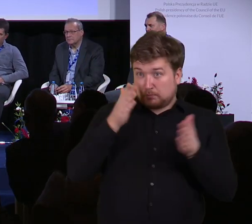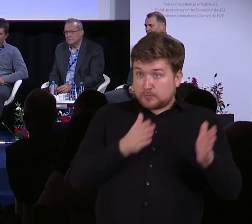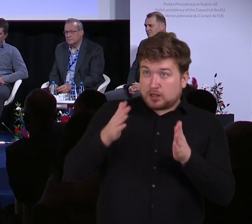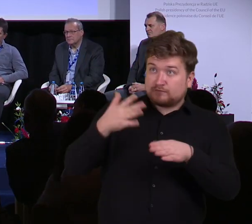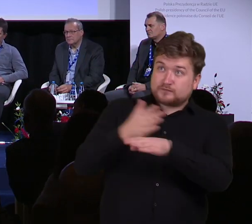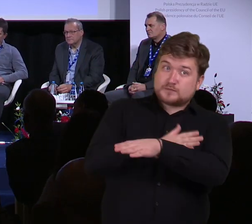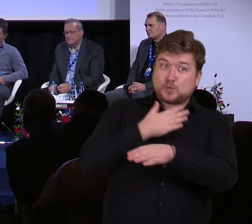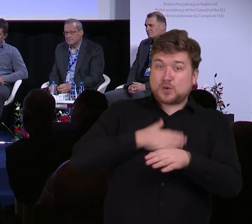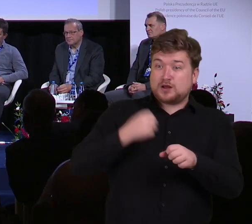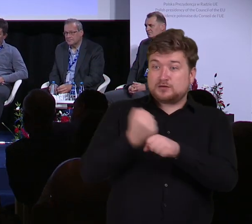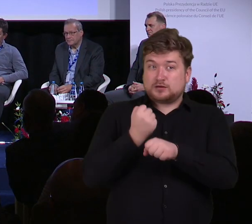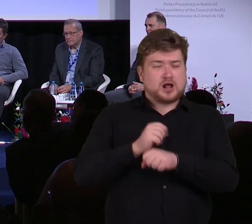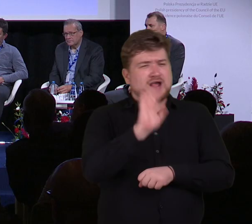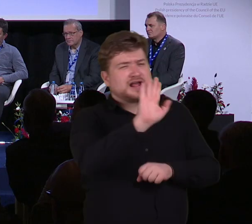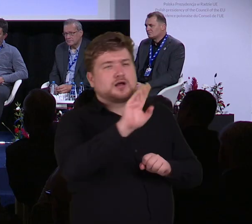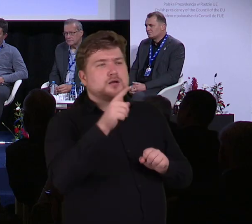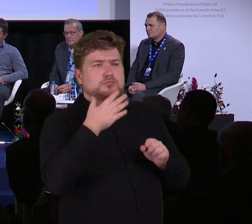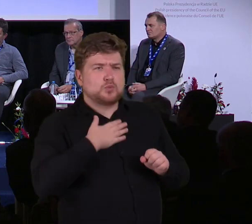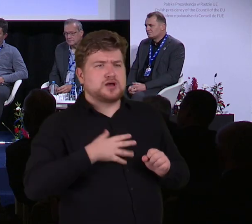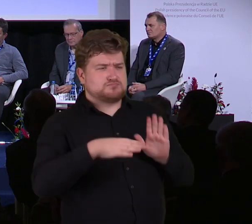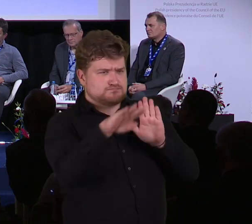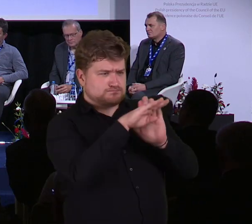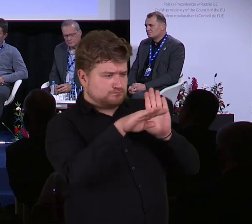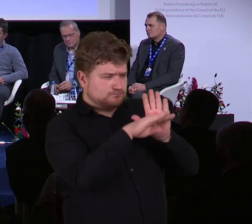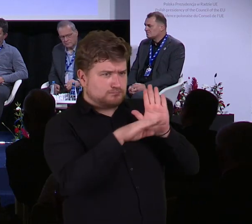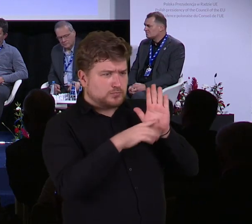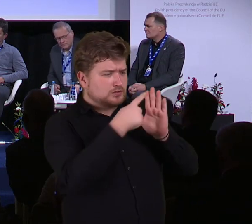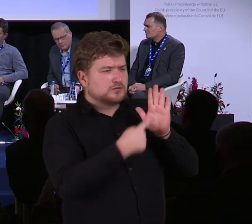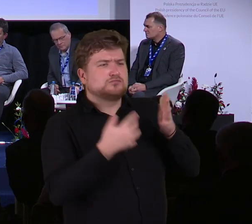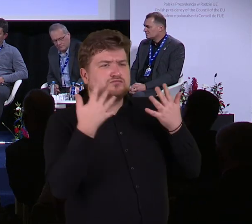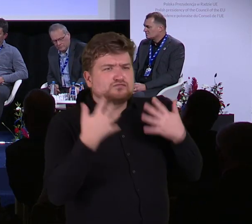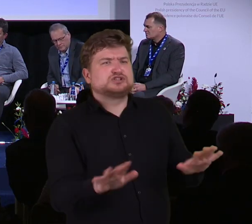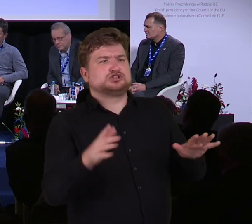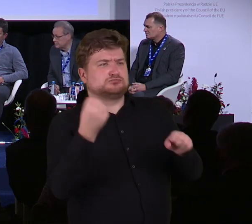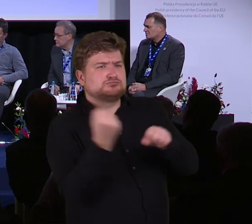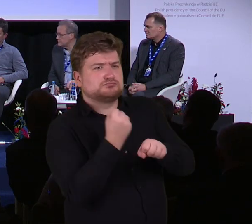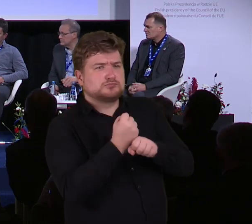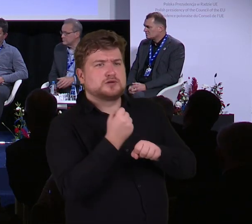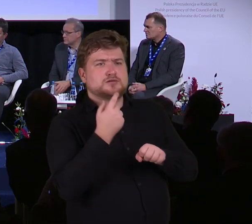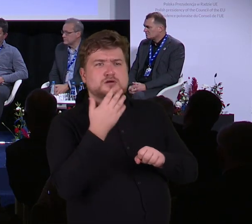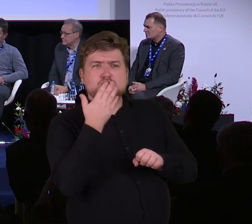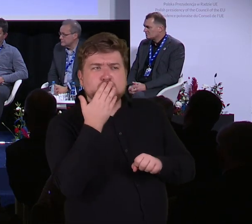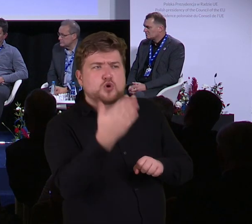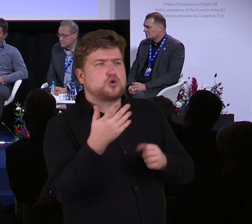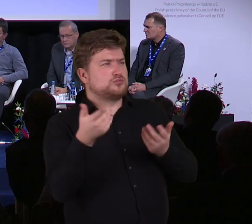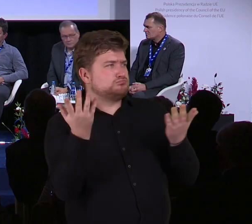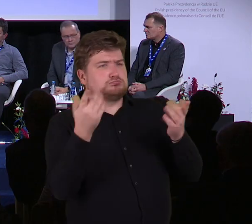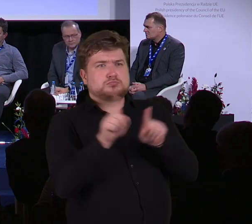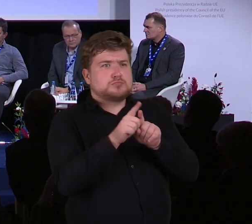people use that improve the quality of services and so on. Okay, good question. What's your value add in your region from ITI